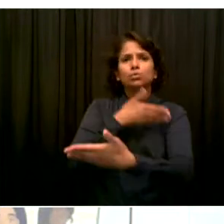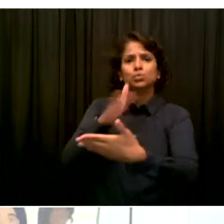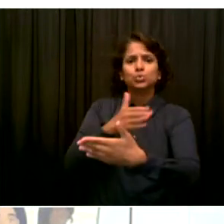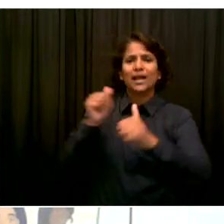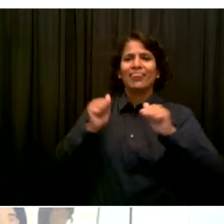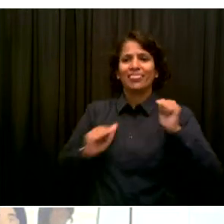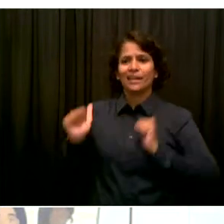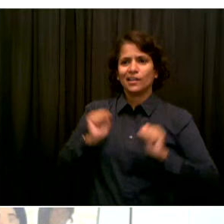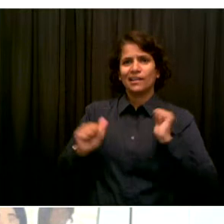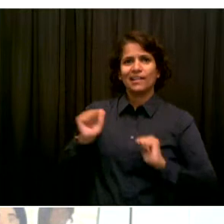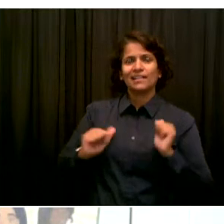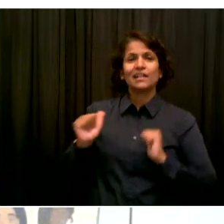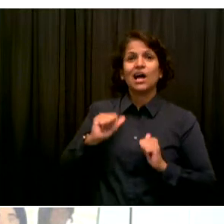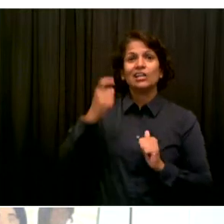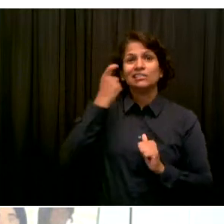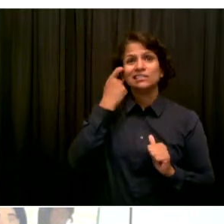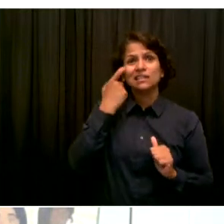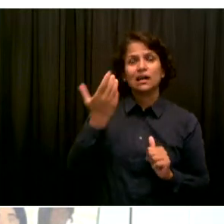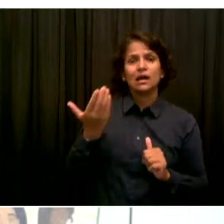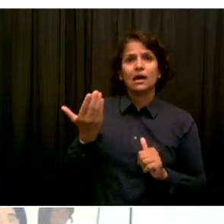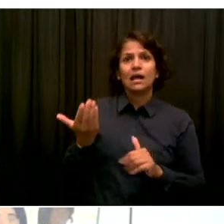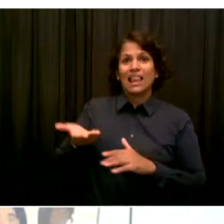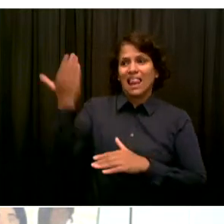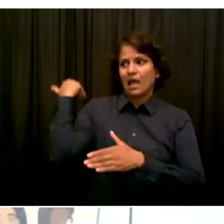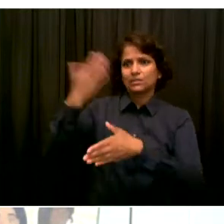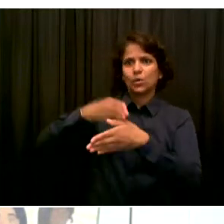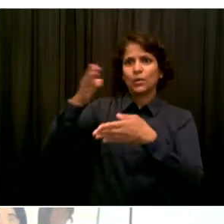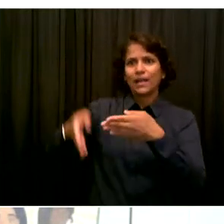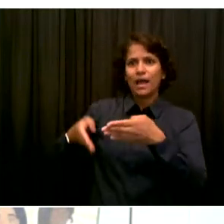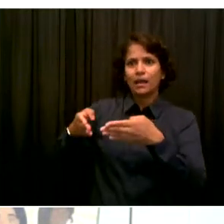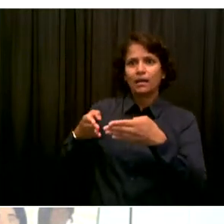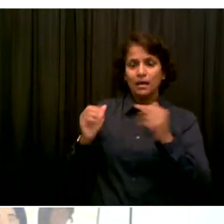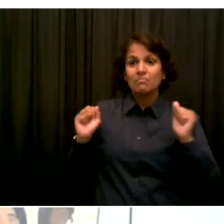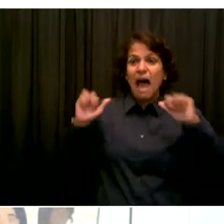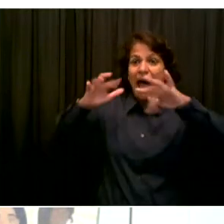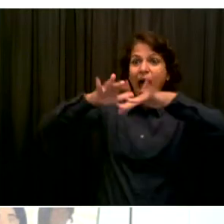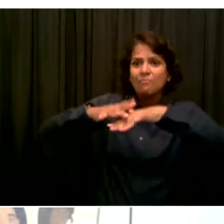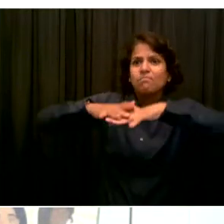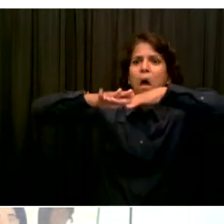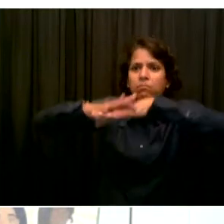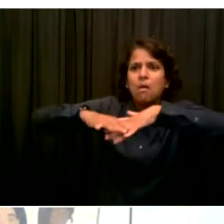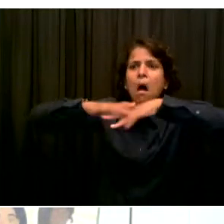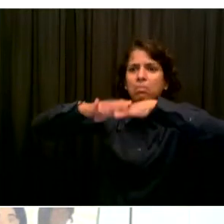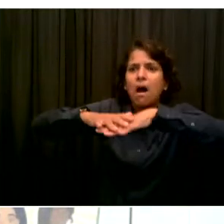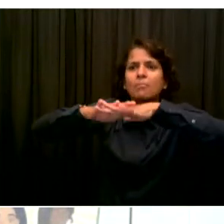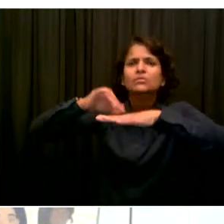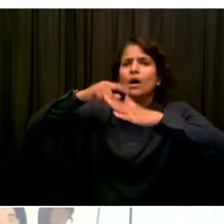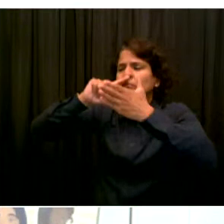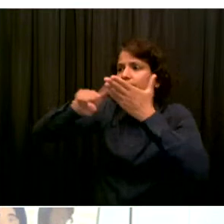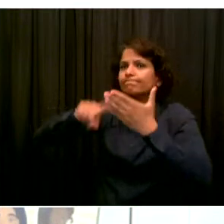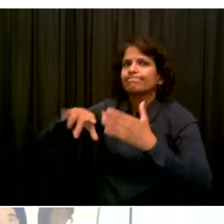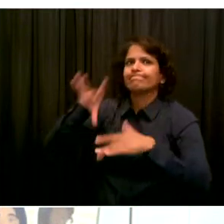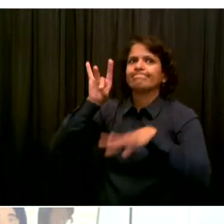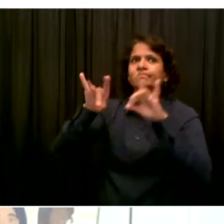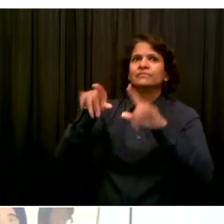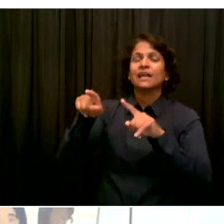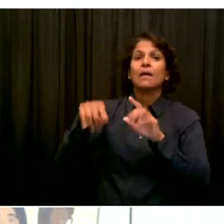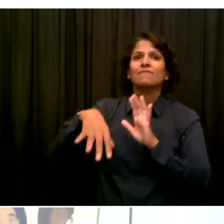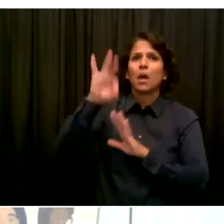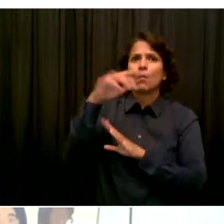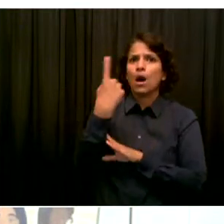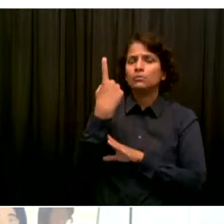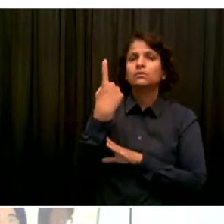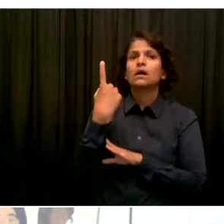16 people as part of the cluster, and at least some of them appear to have been